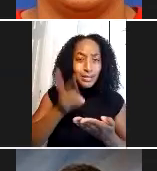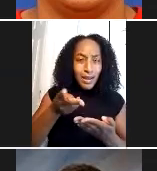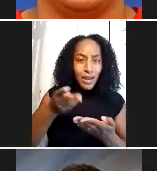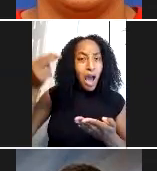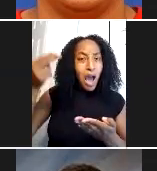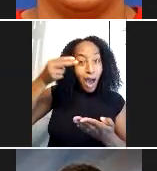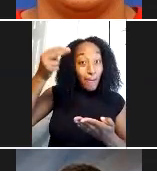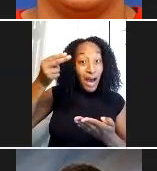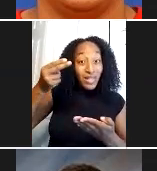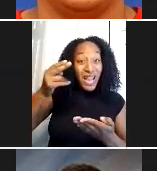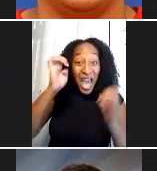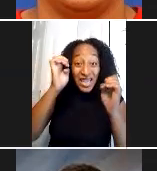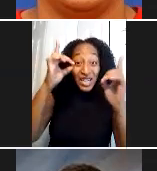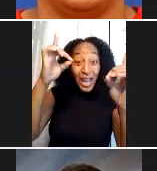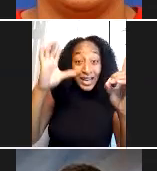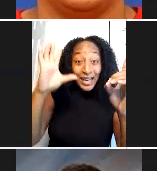Sometimes,